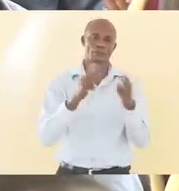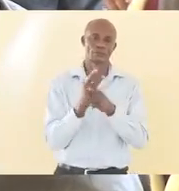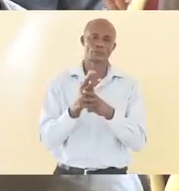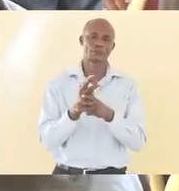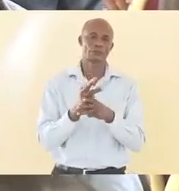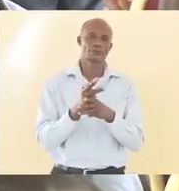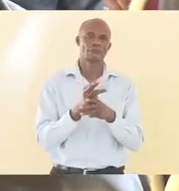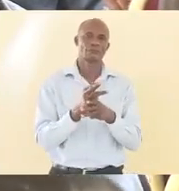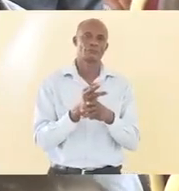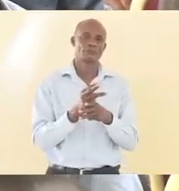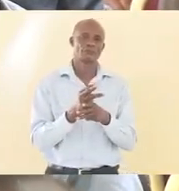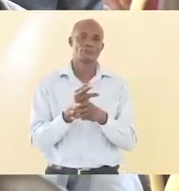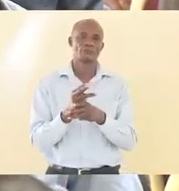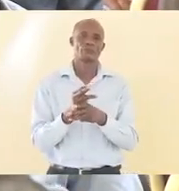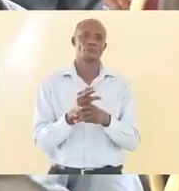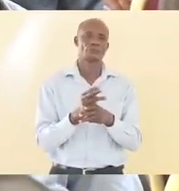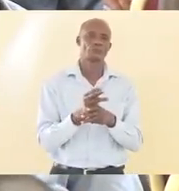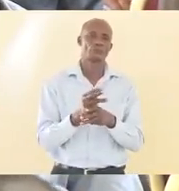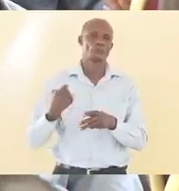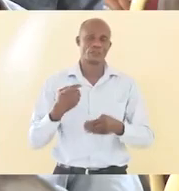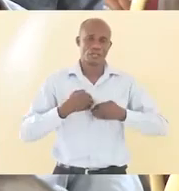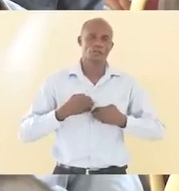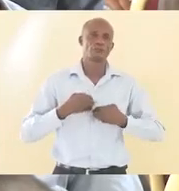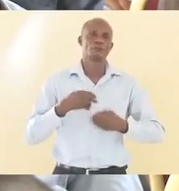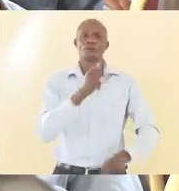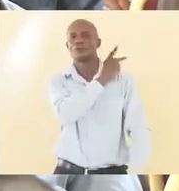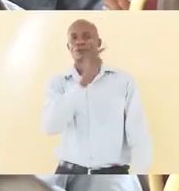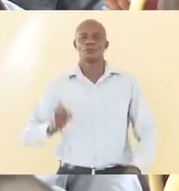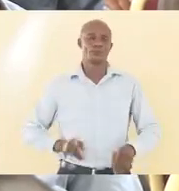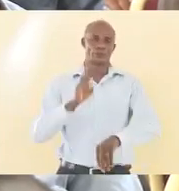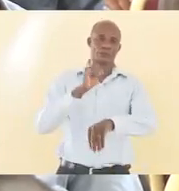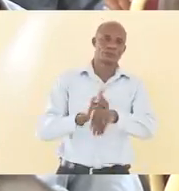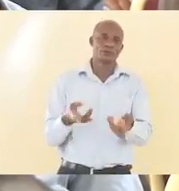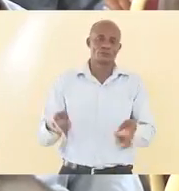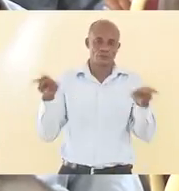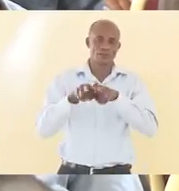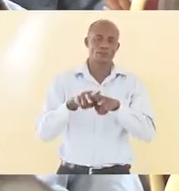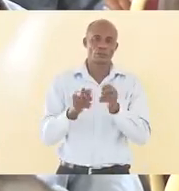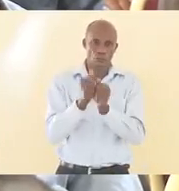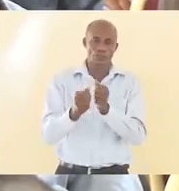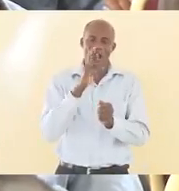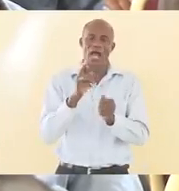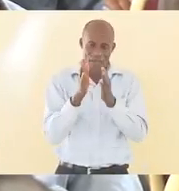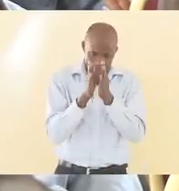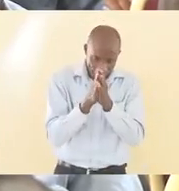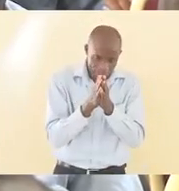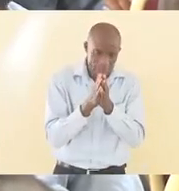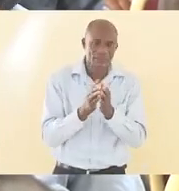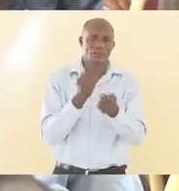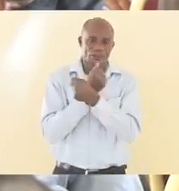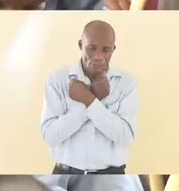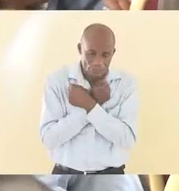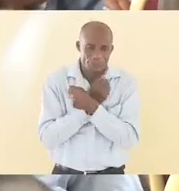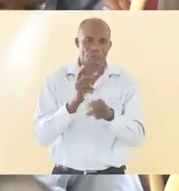be guided by the kingdom values. Kingdom values are, prayer. You have to pray for each other, love